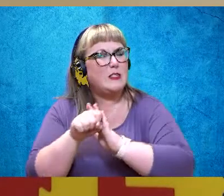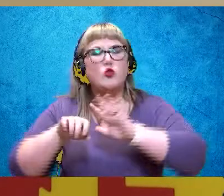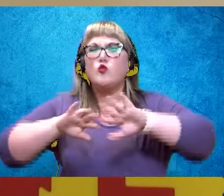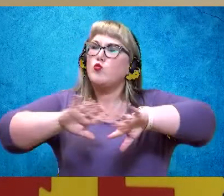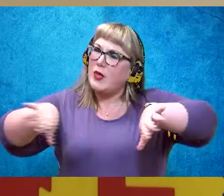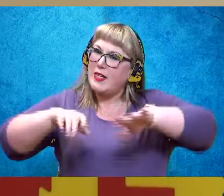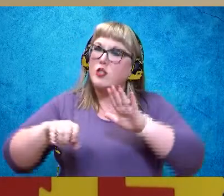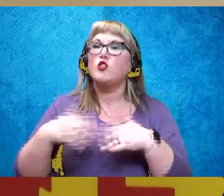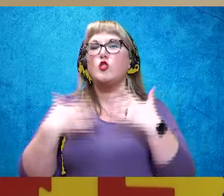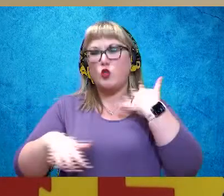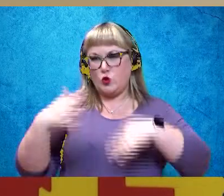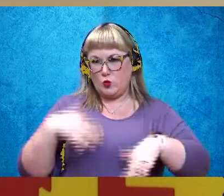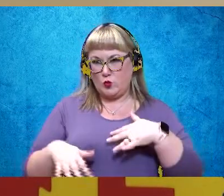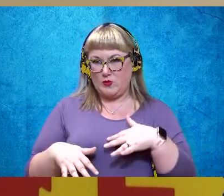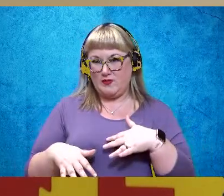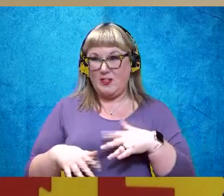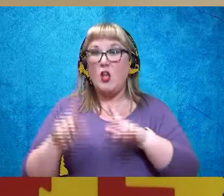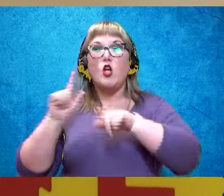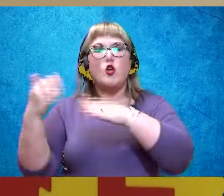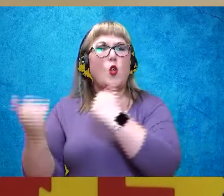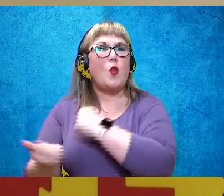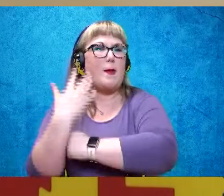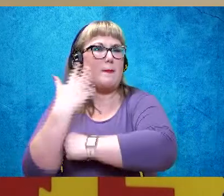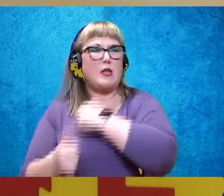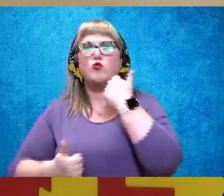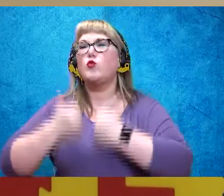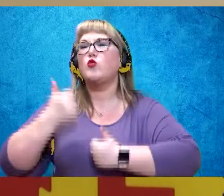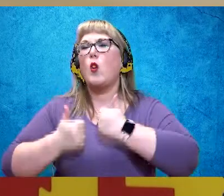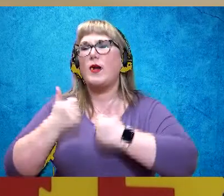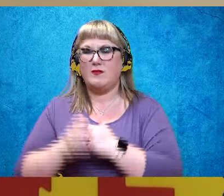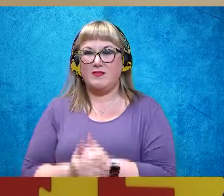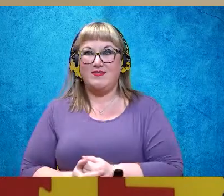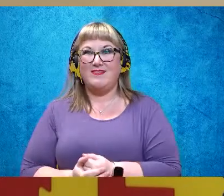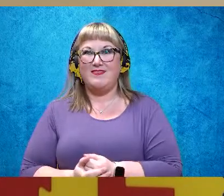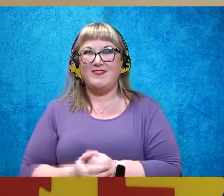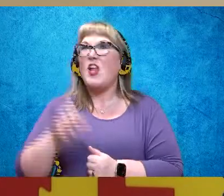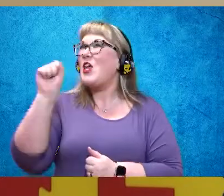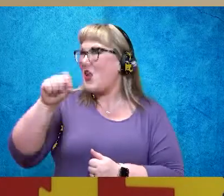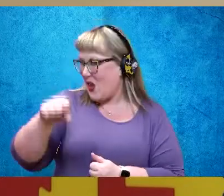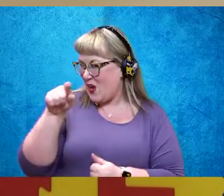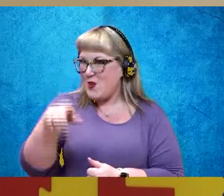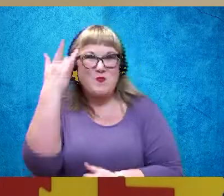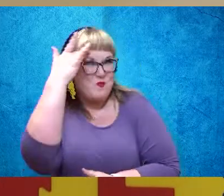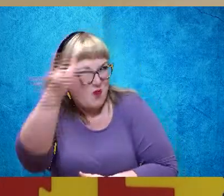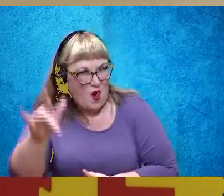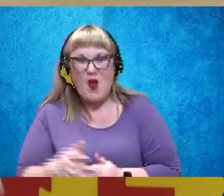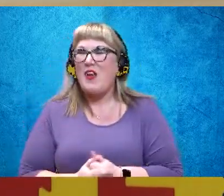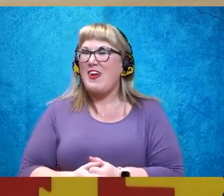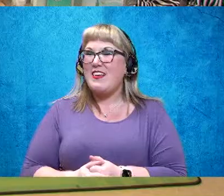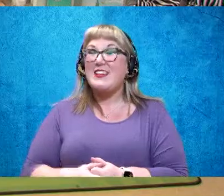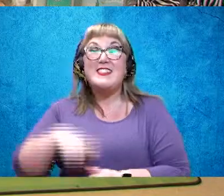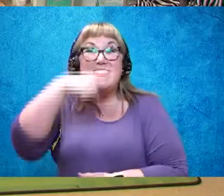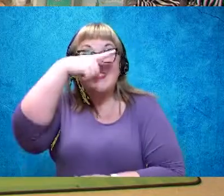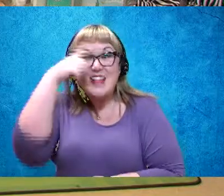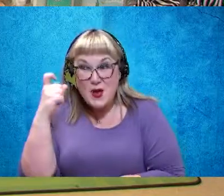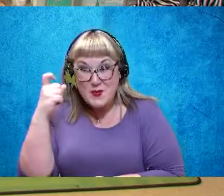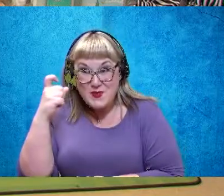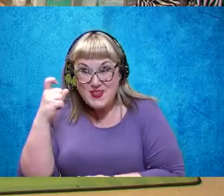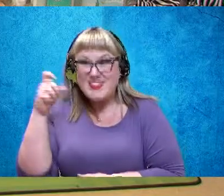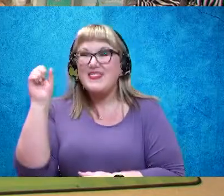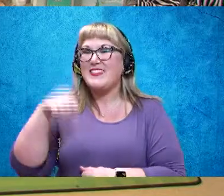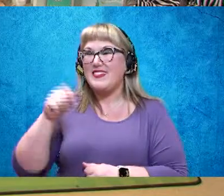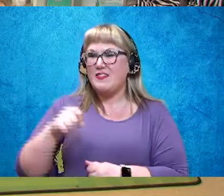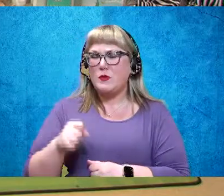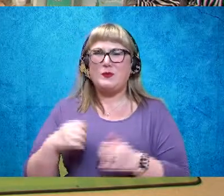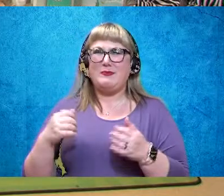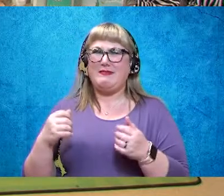our swimming suits and go to the beach? You guessed it, summer. It's still a little too cool